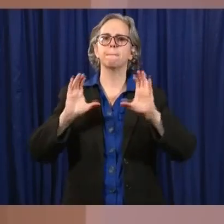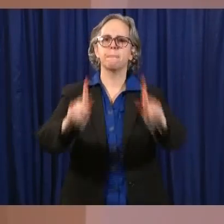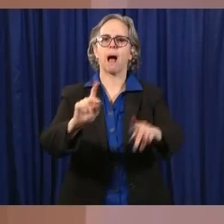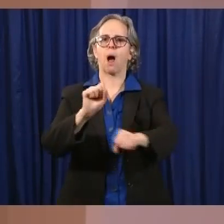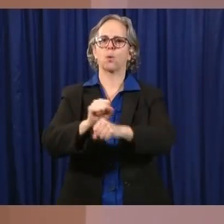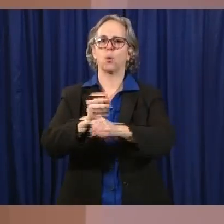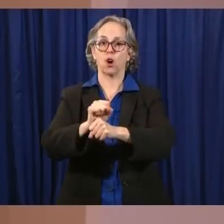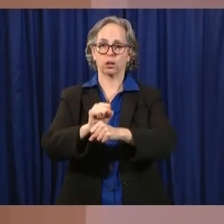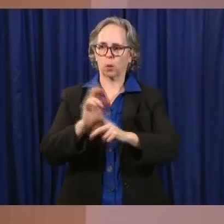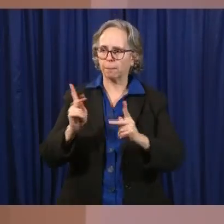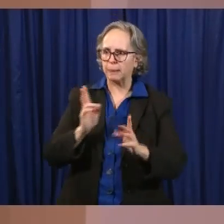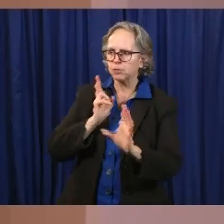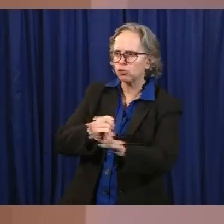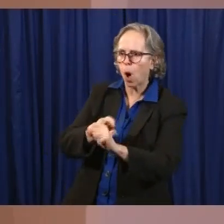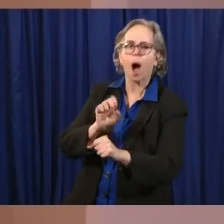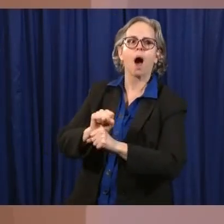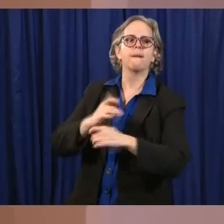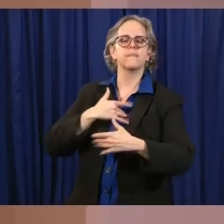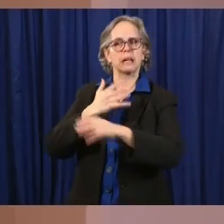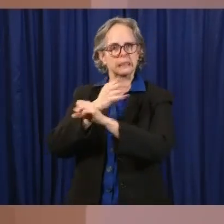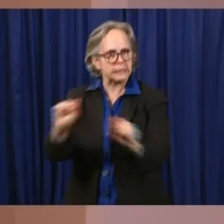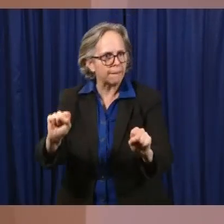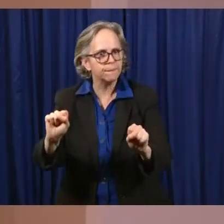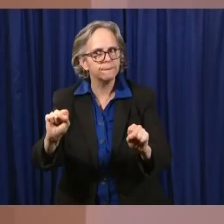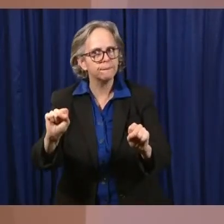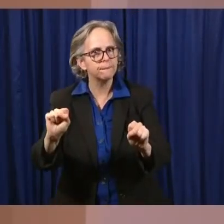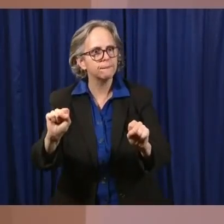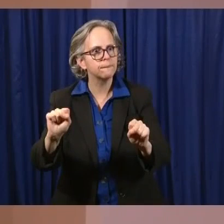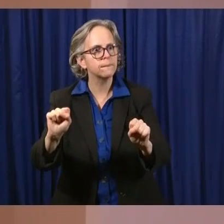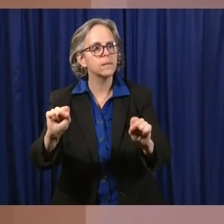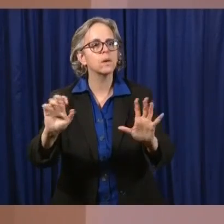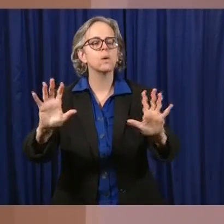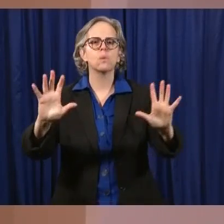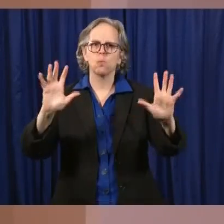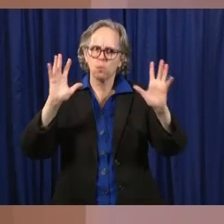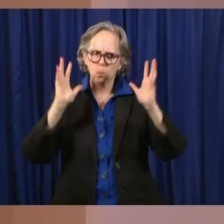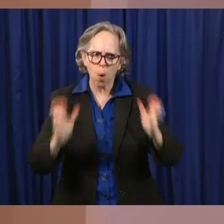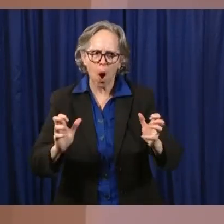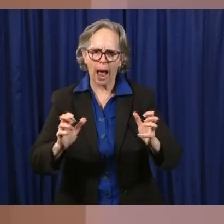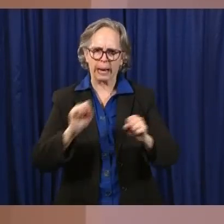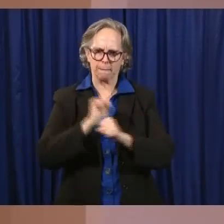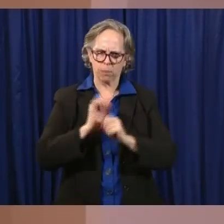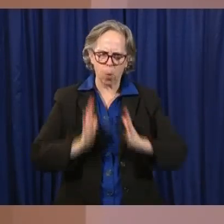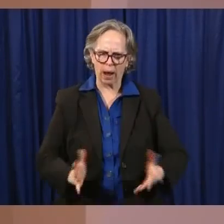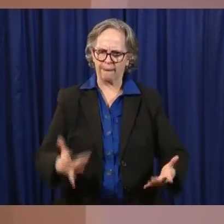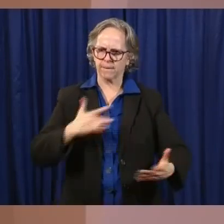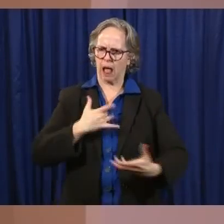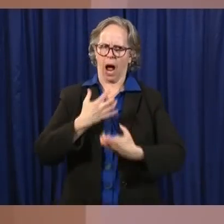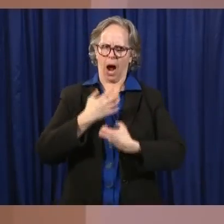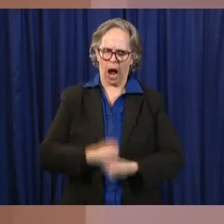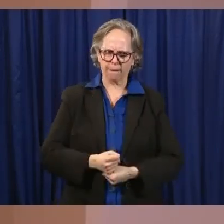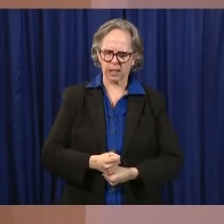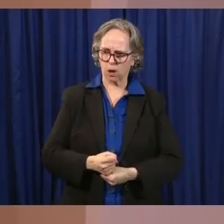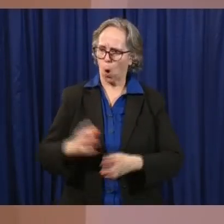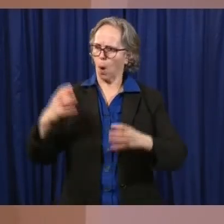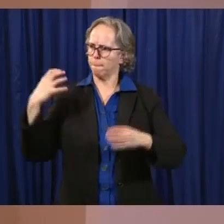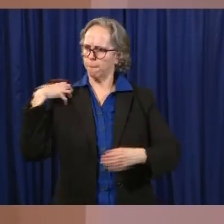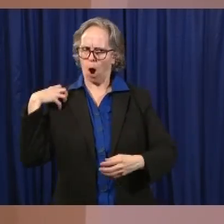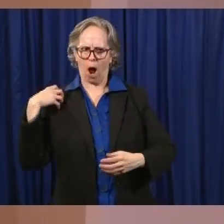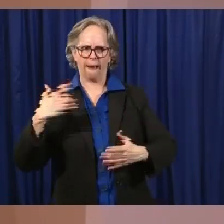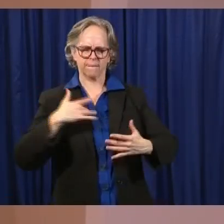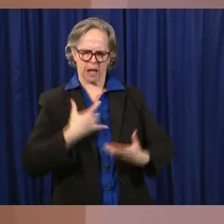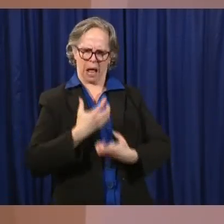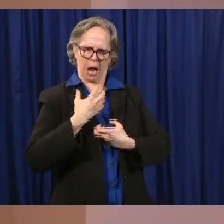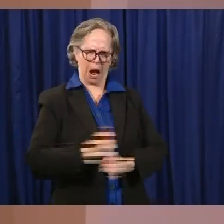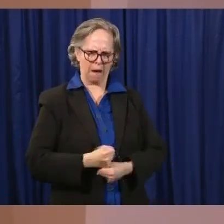the businesses that they go back to are practicing safe business practices, so you can feel confident as a member of that workforce to be